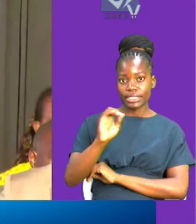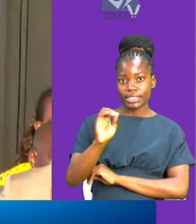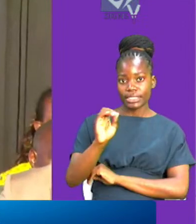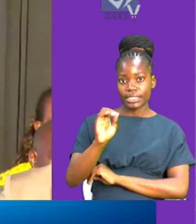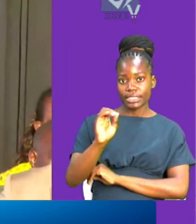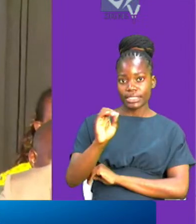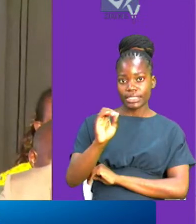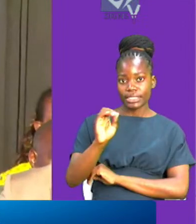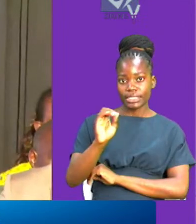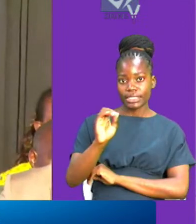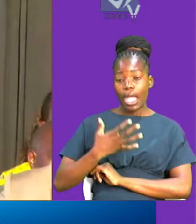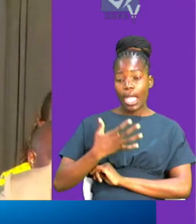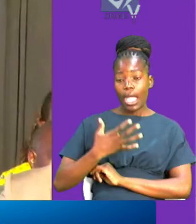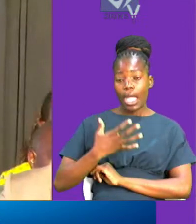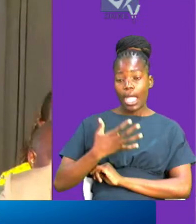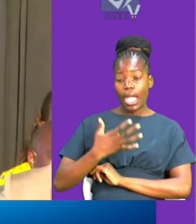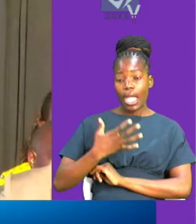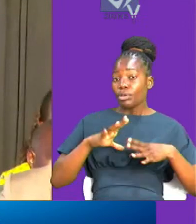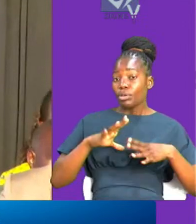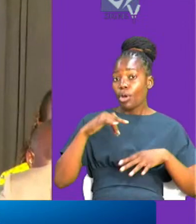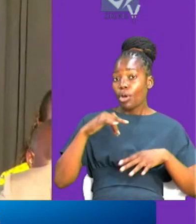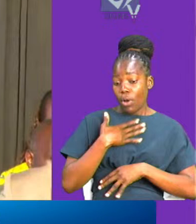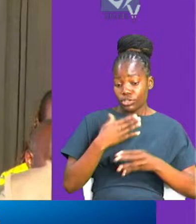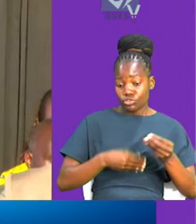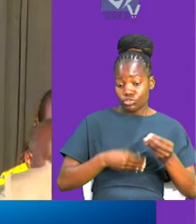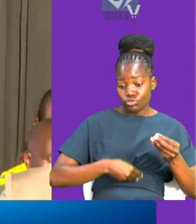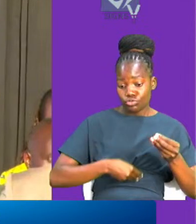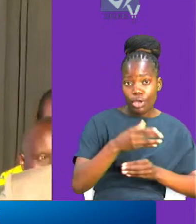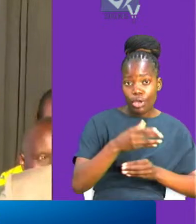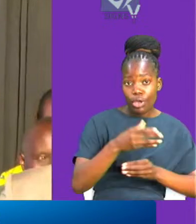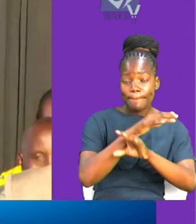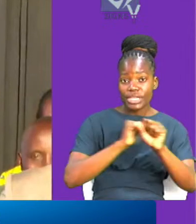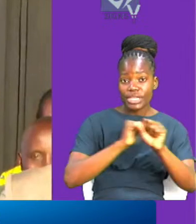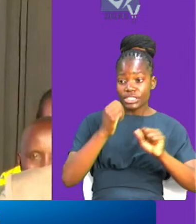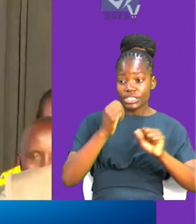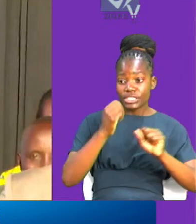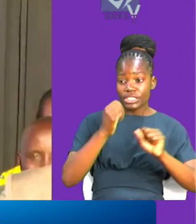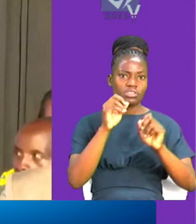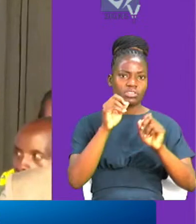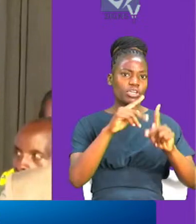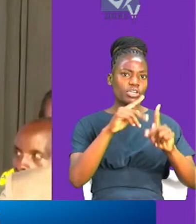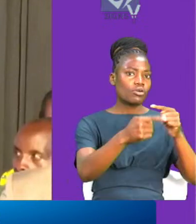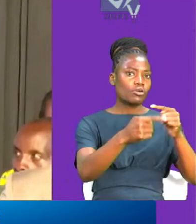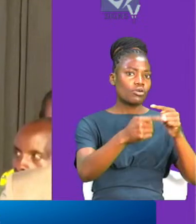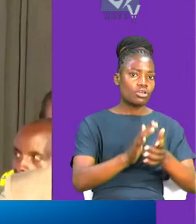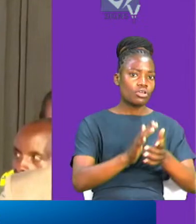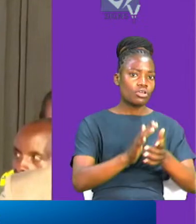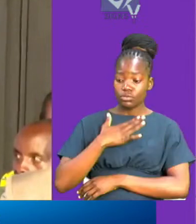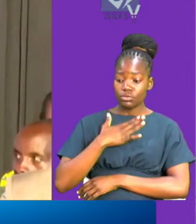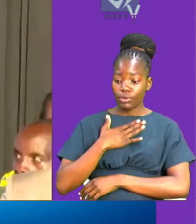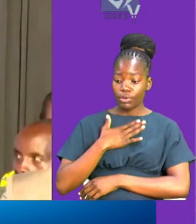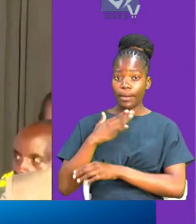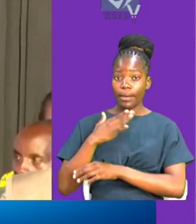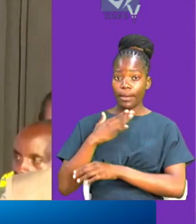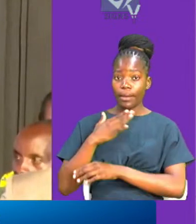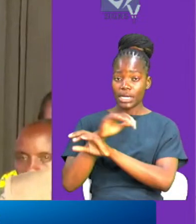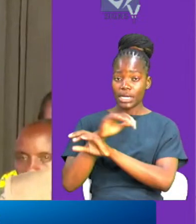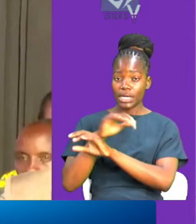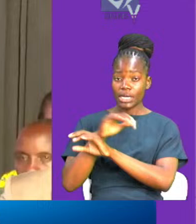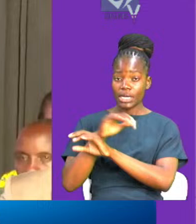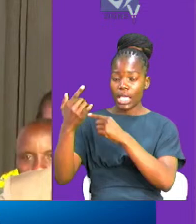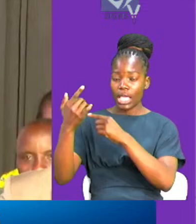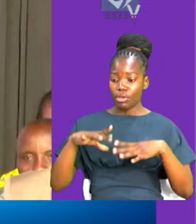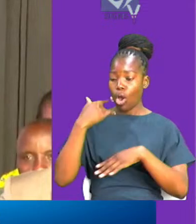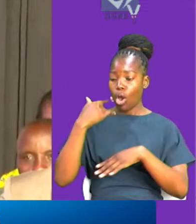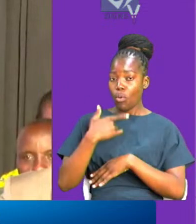Those who want to succeed the President William Ruto, muendelee. Sisi, we want him to succeed. Those who want to succeed